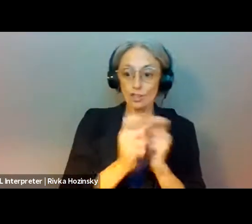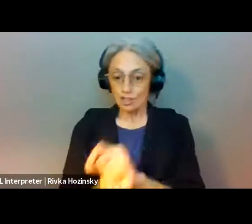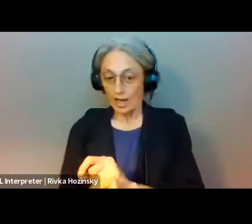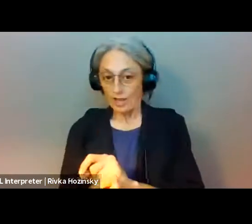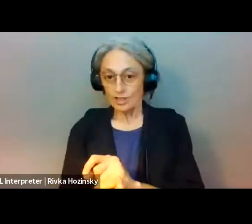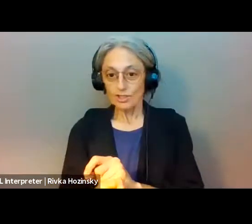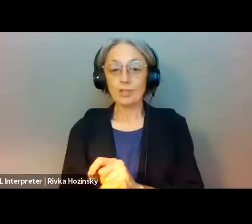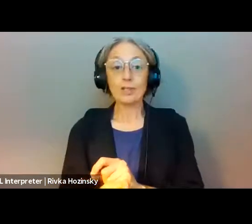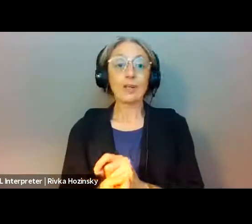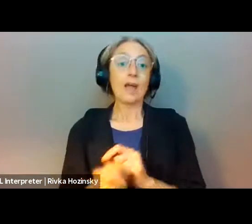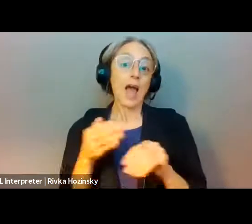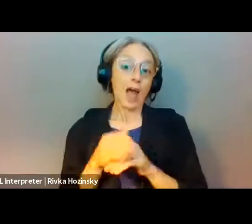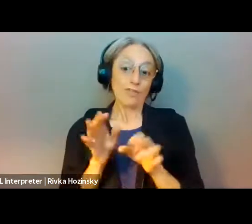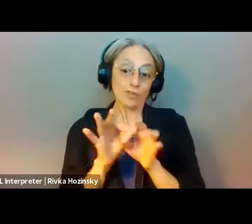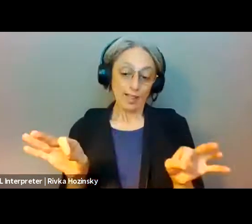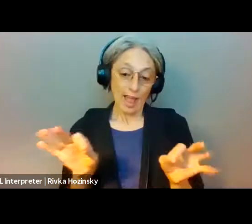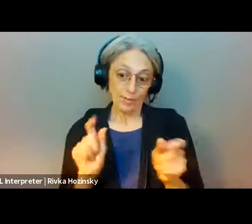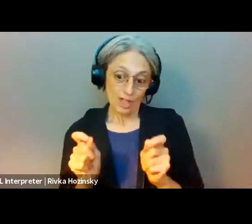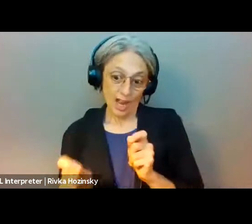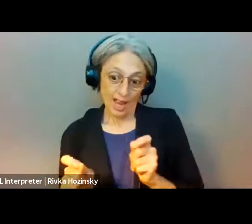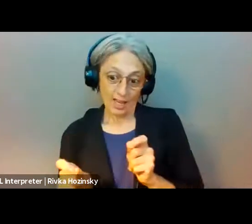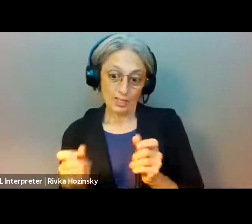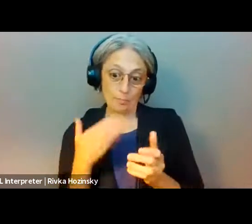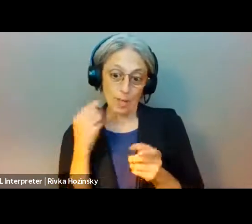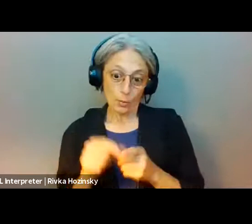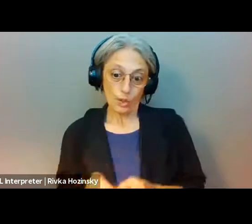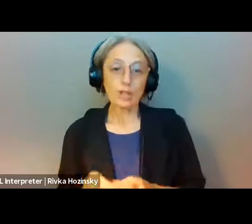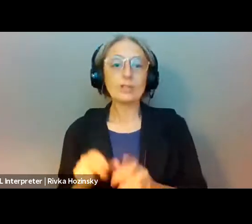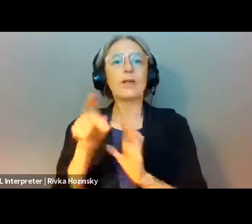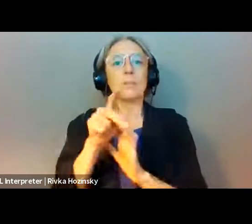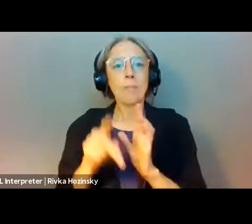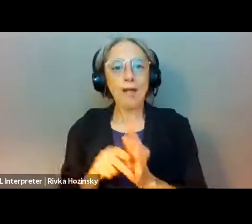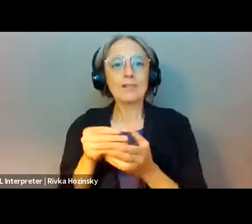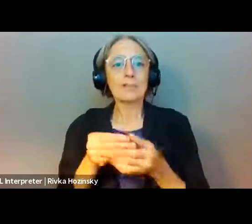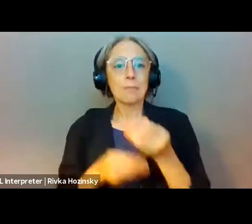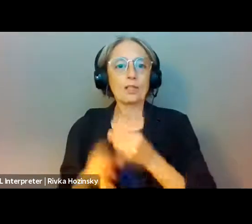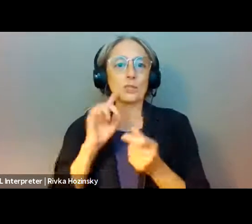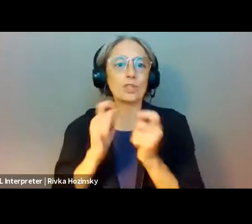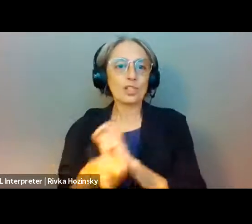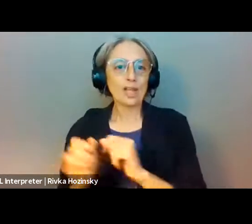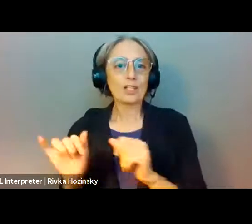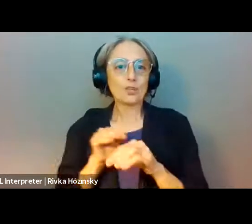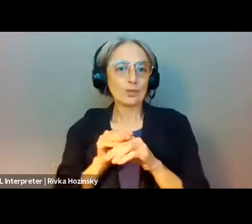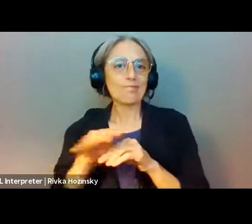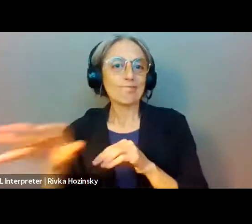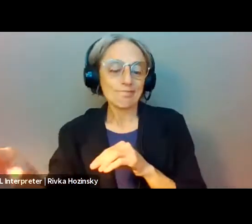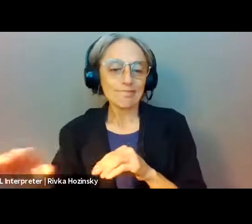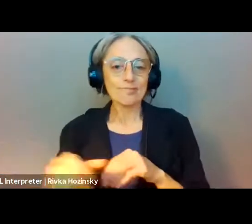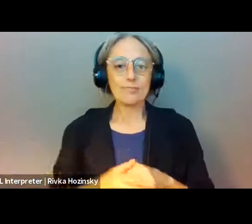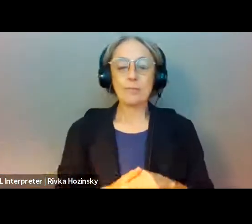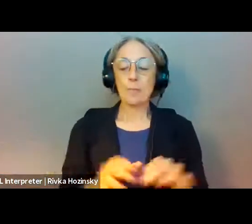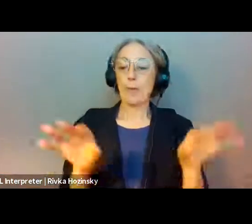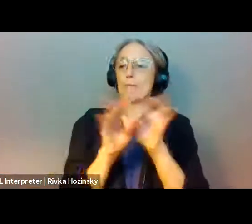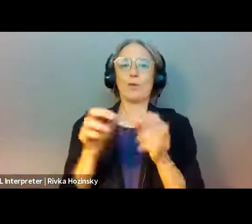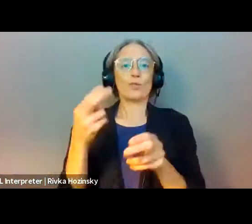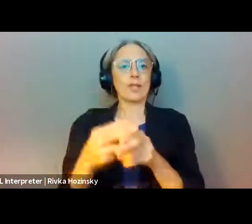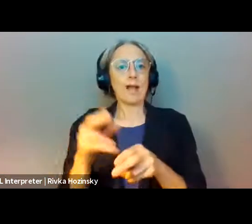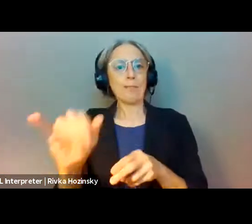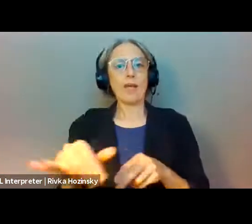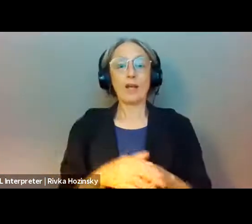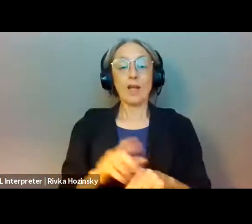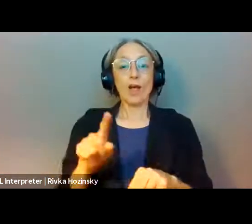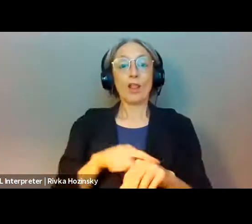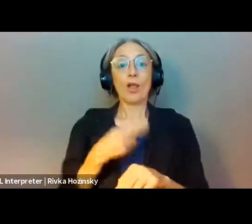budget change, but people have to first feel seen. So that becomes with them being named. And the reason why long haulers were named